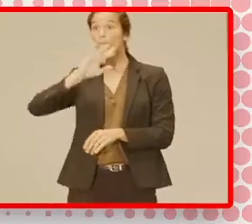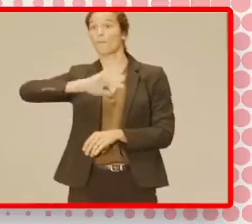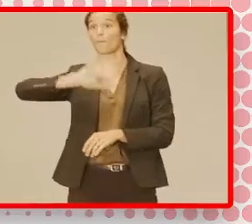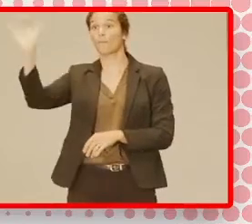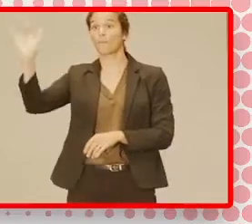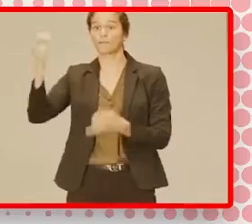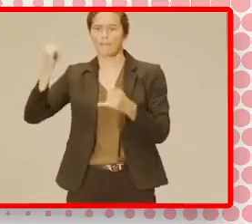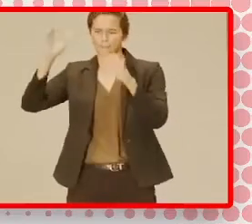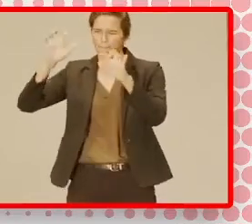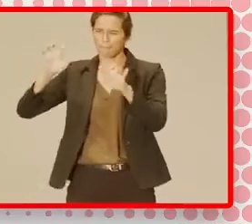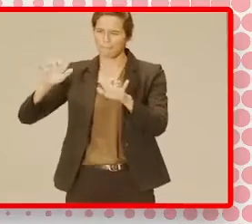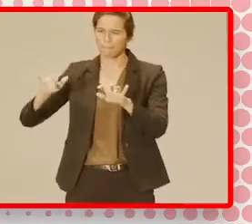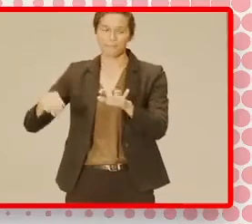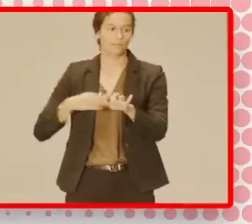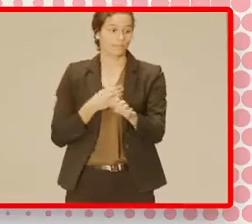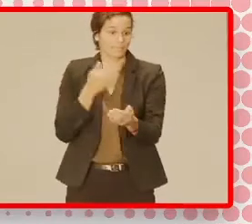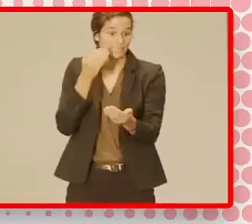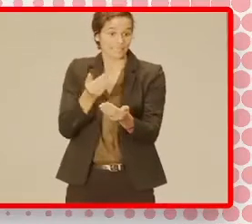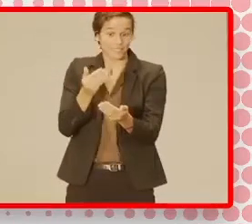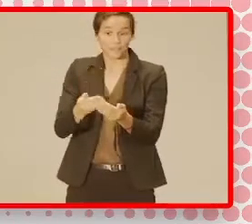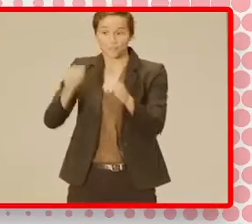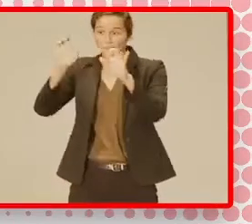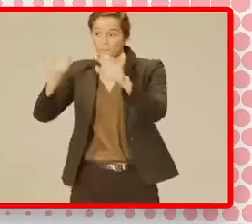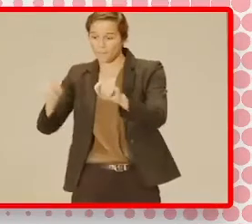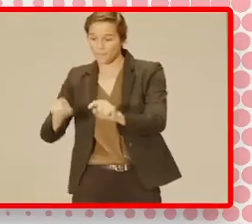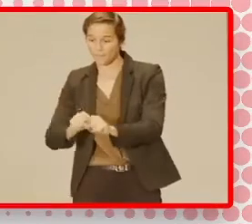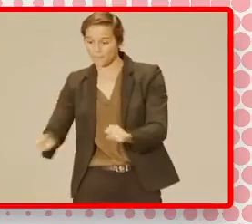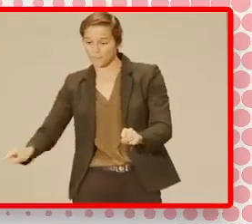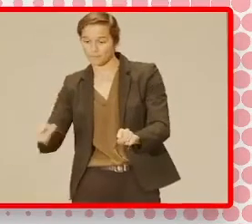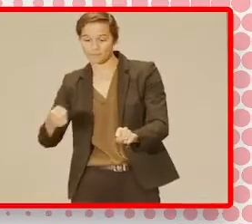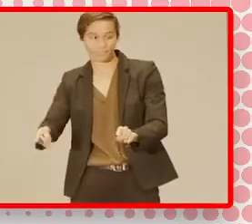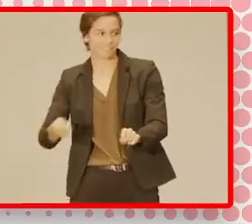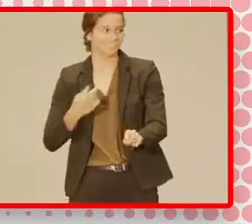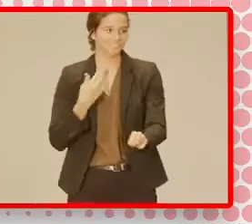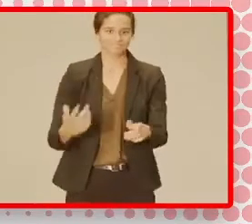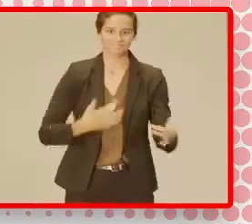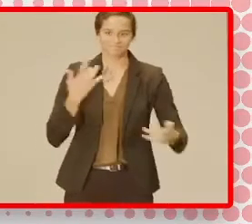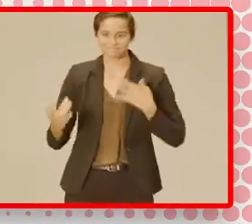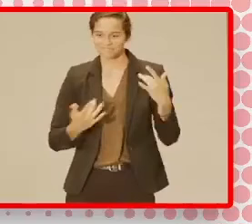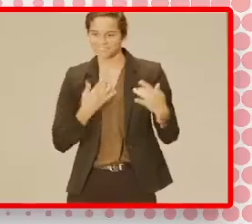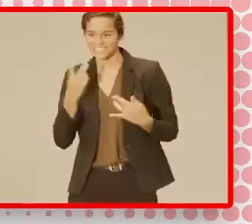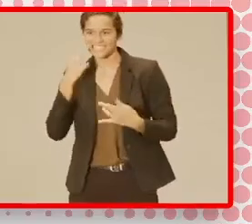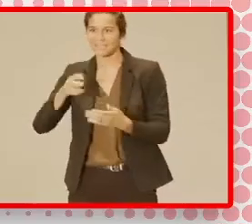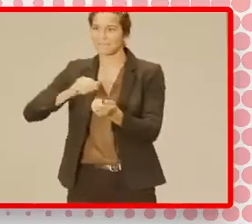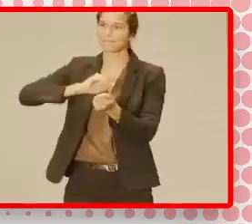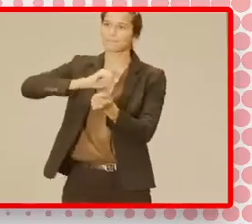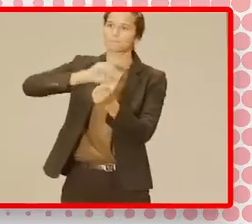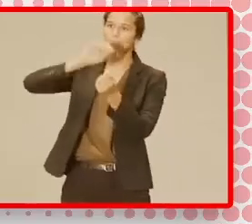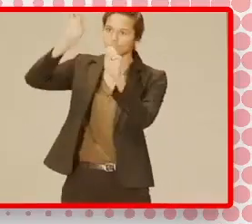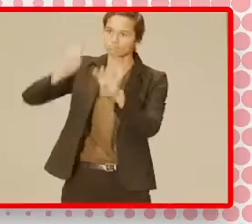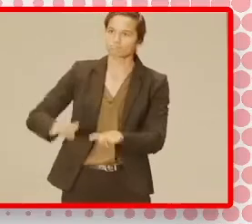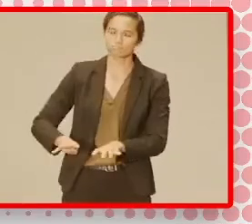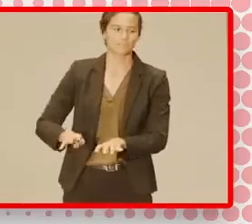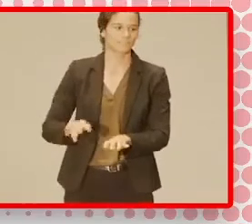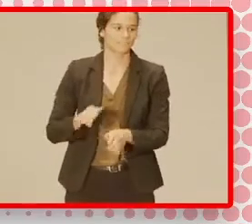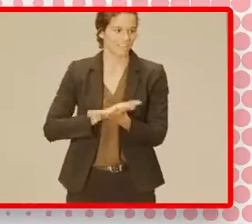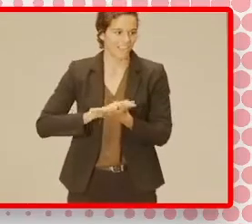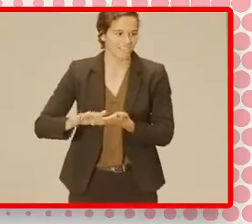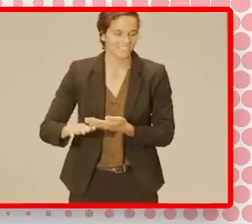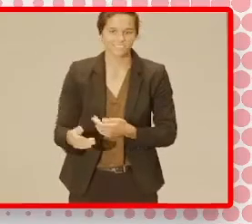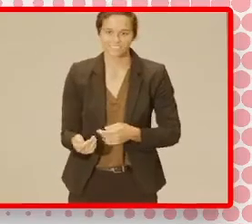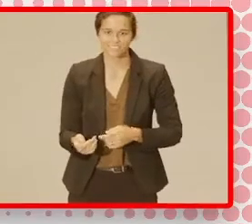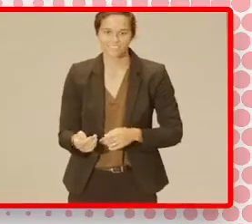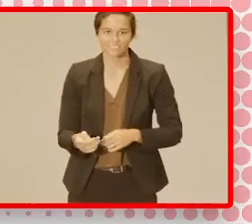entire room has all of the dream boards from when we started a couple of years ago. We just keep layering one on top of the other. Every